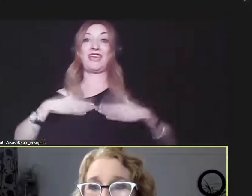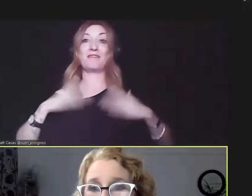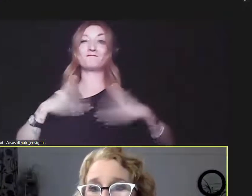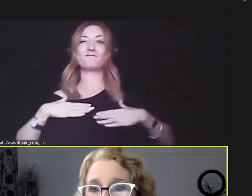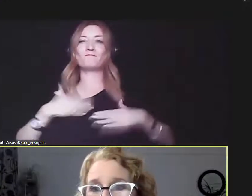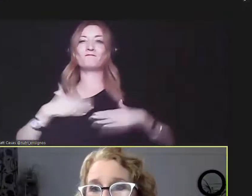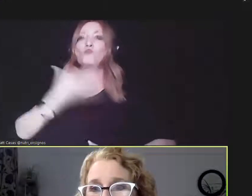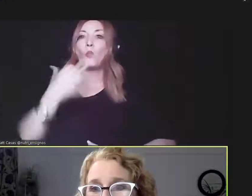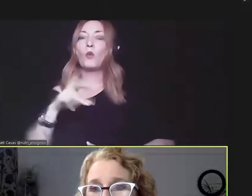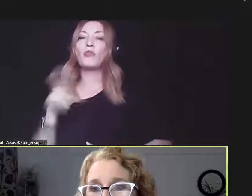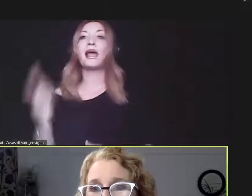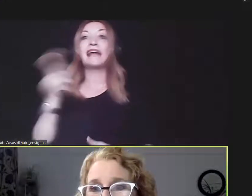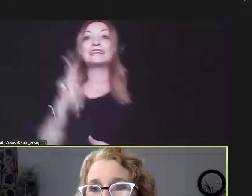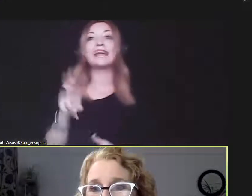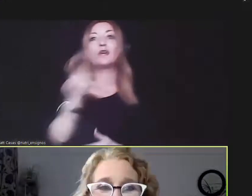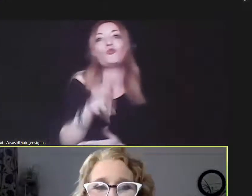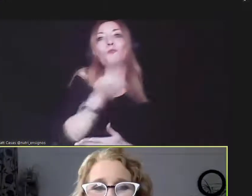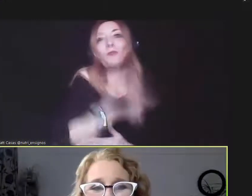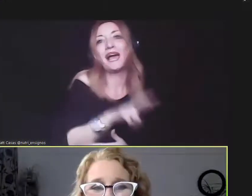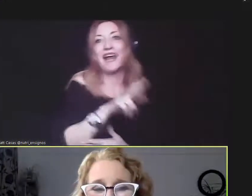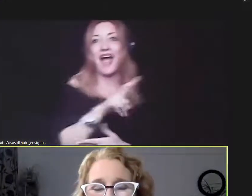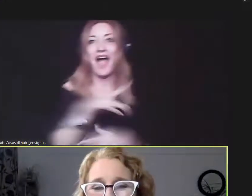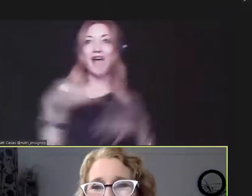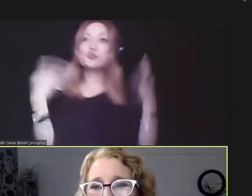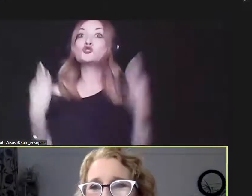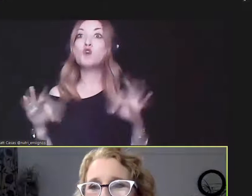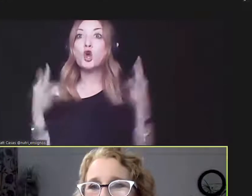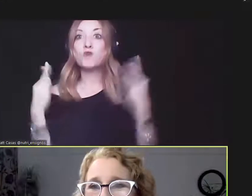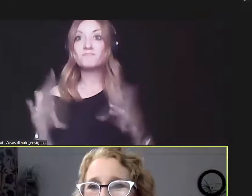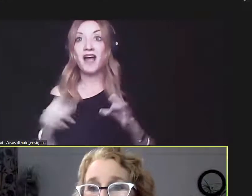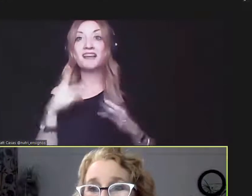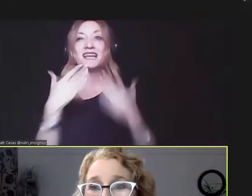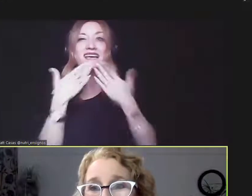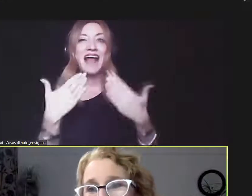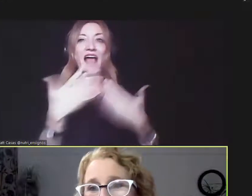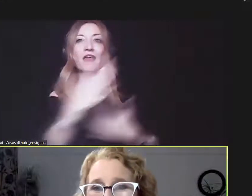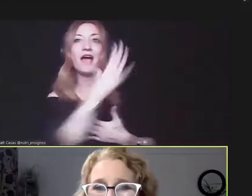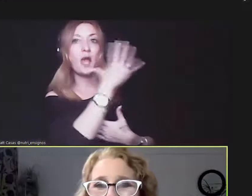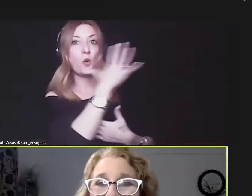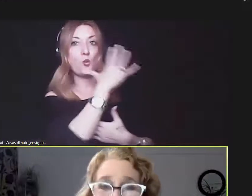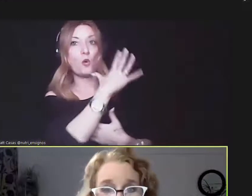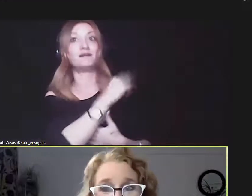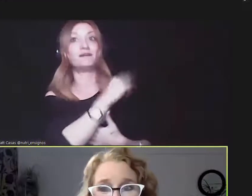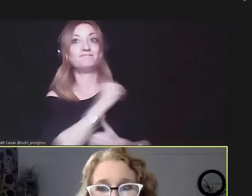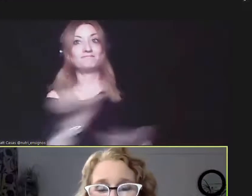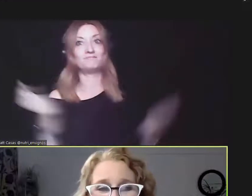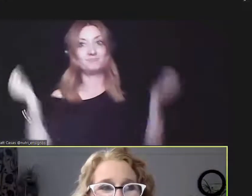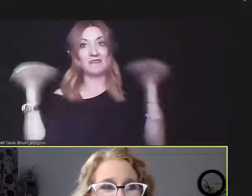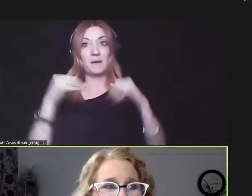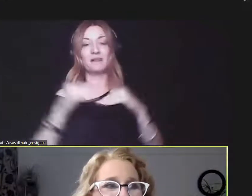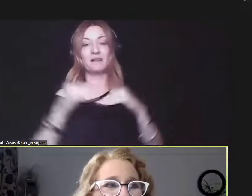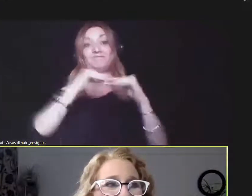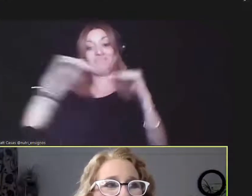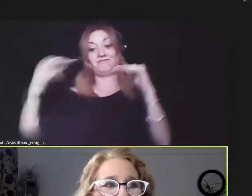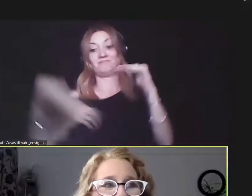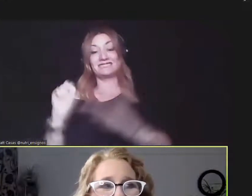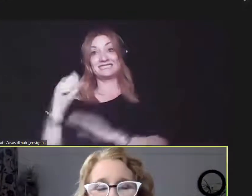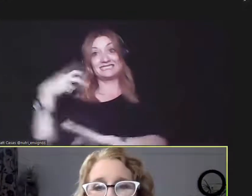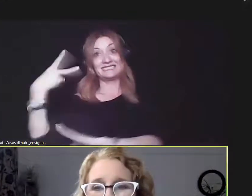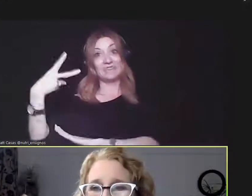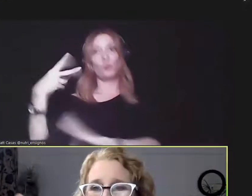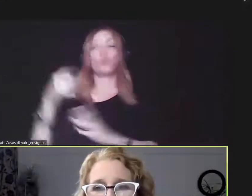My detox tip number 2 is to make sure that you're eating a healthy diet.